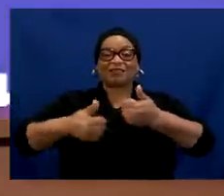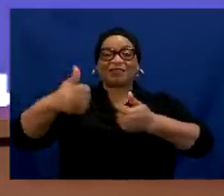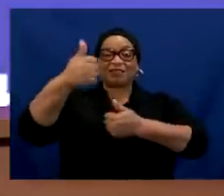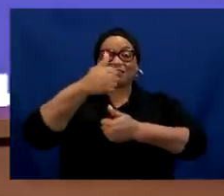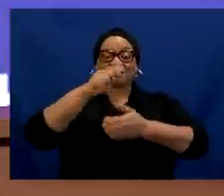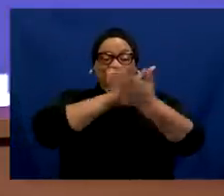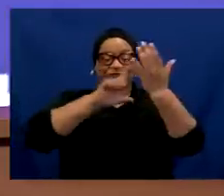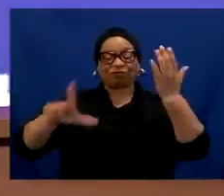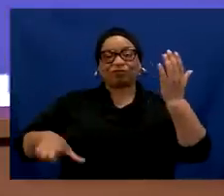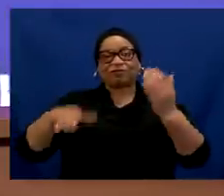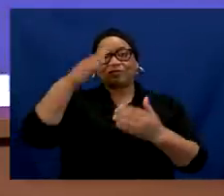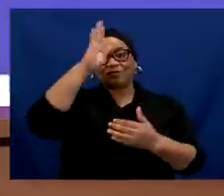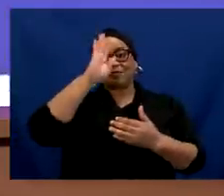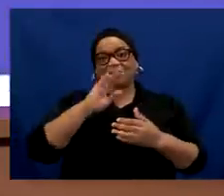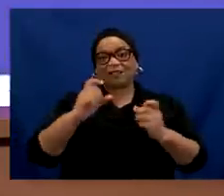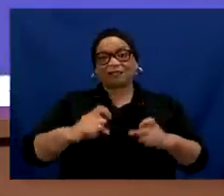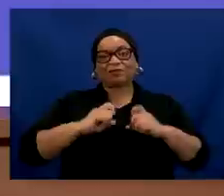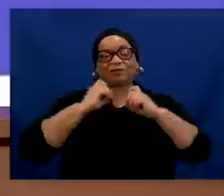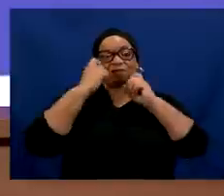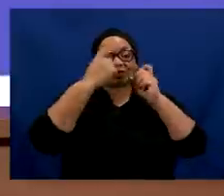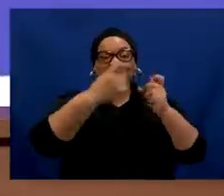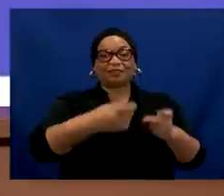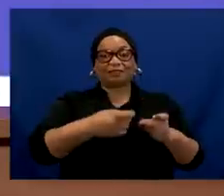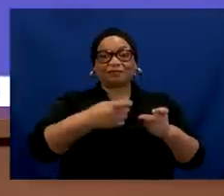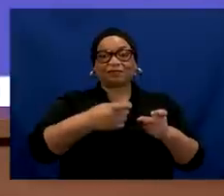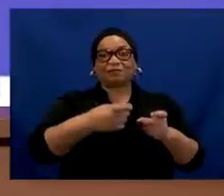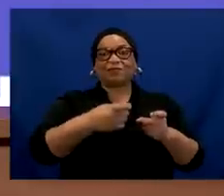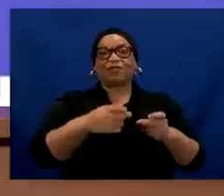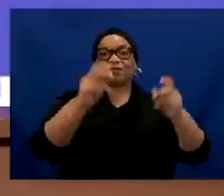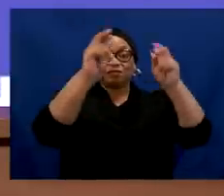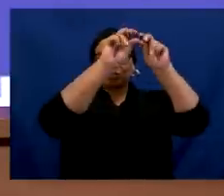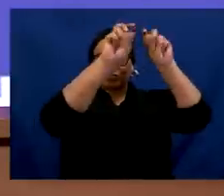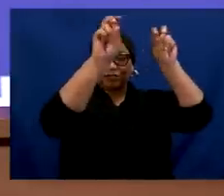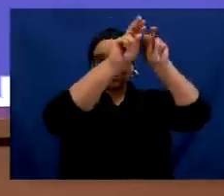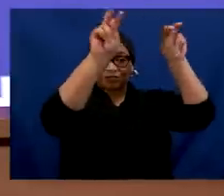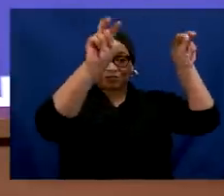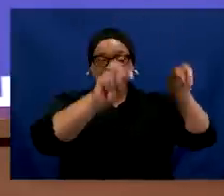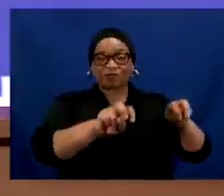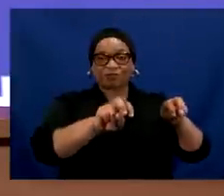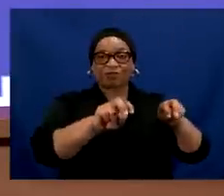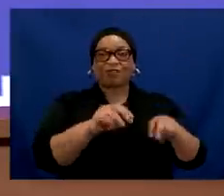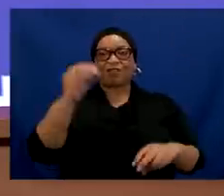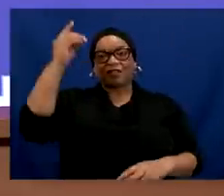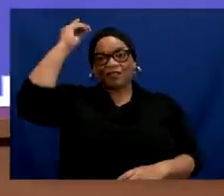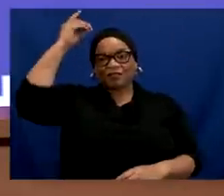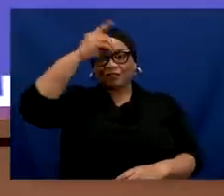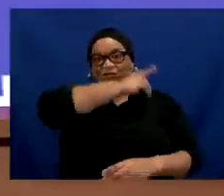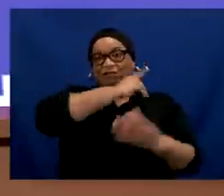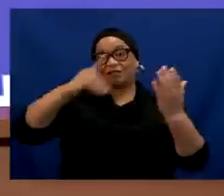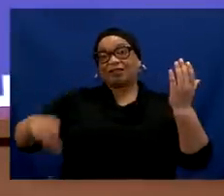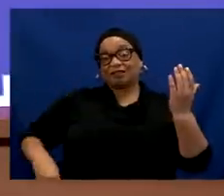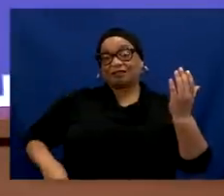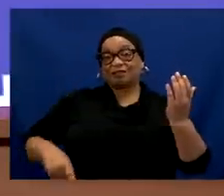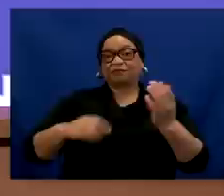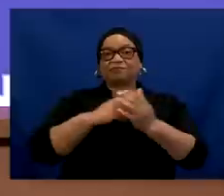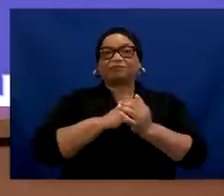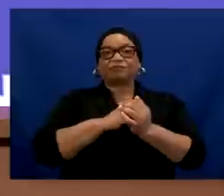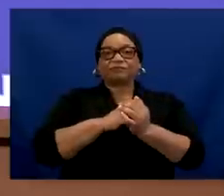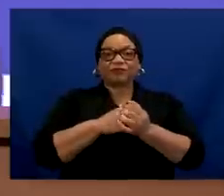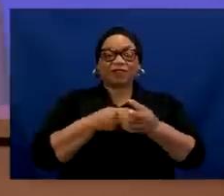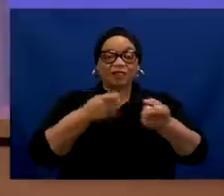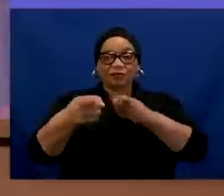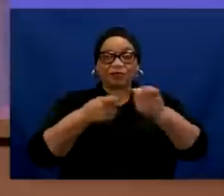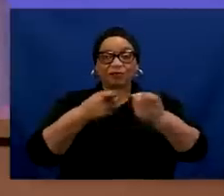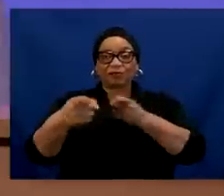shall give unto him the throne of his father David. And he shall reign over the house of Jacob forever, and his